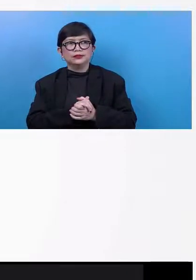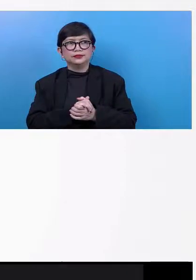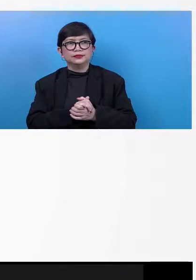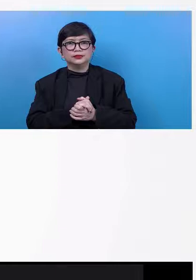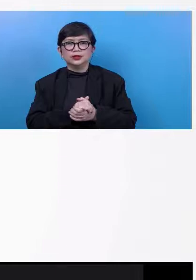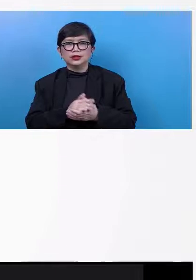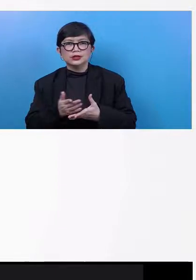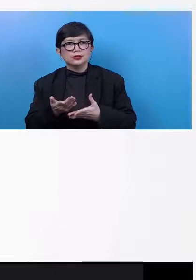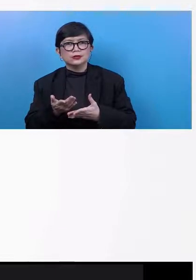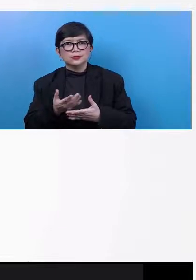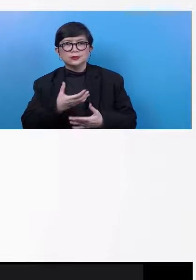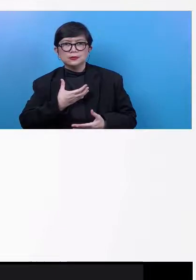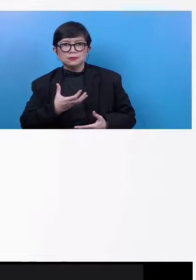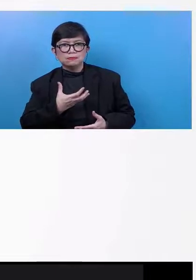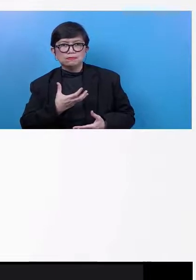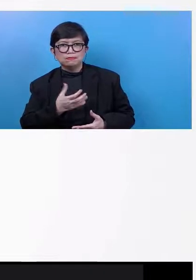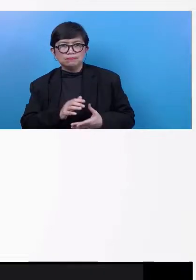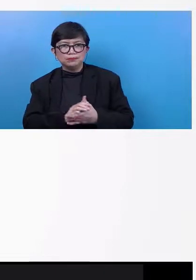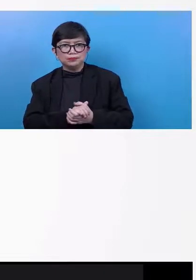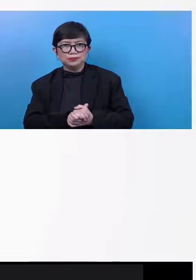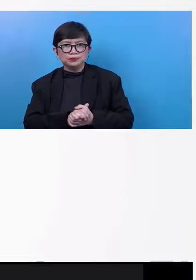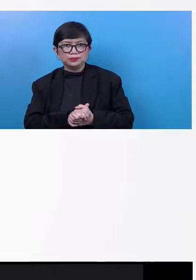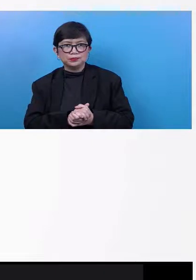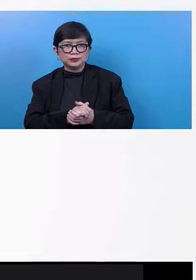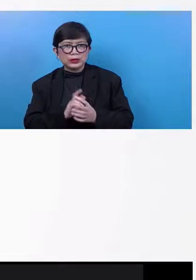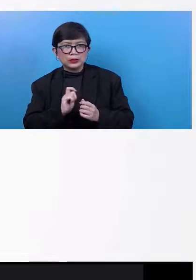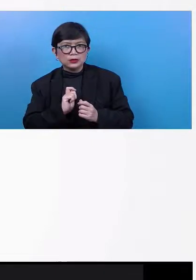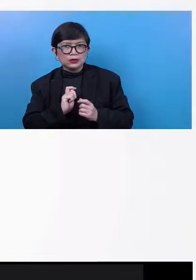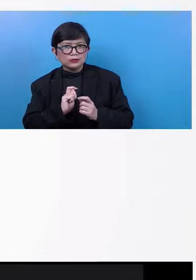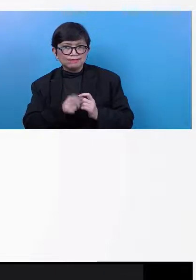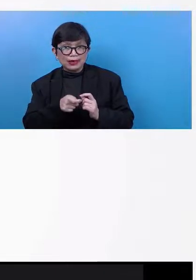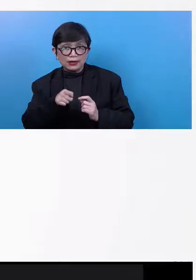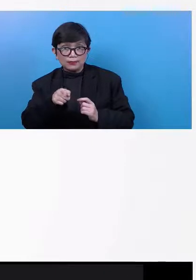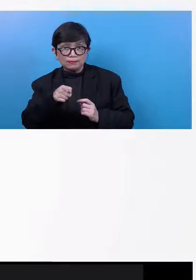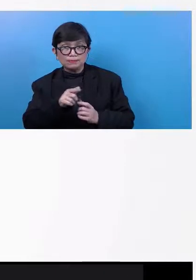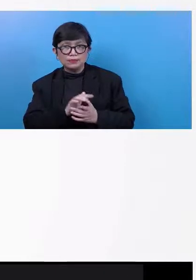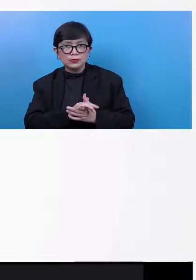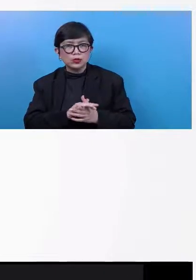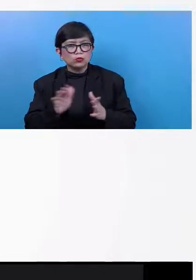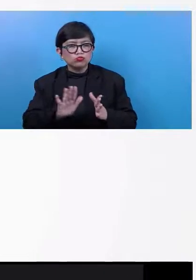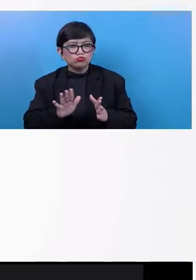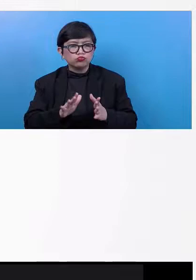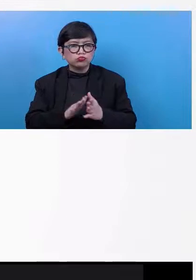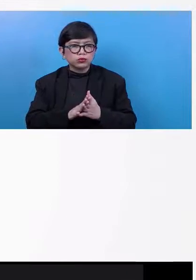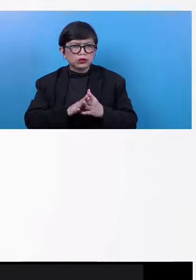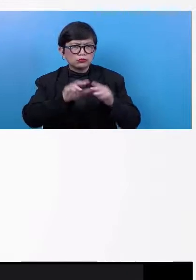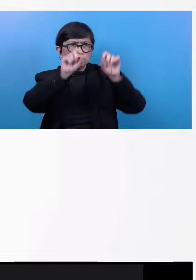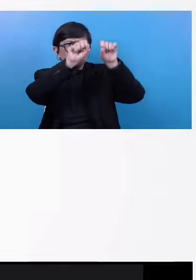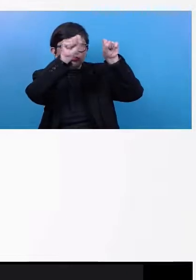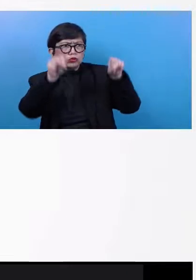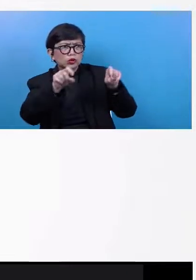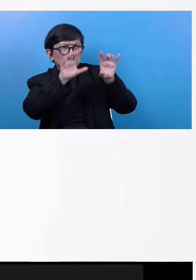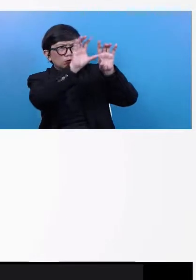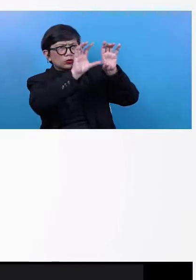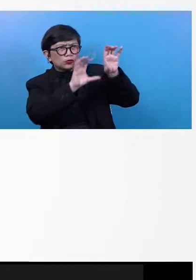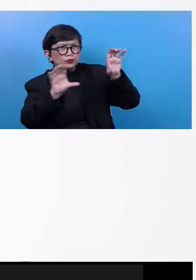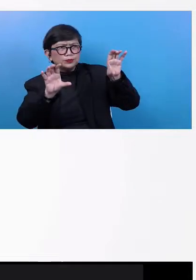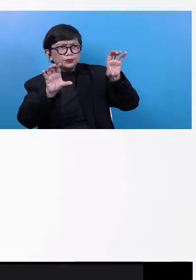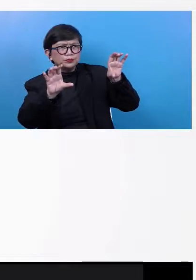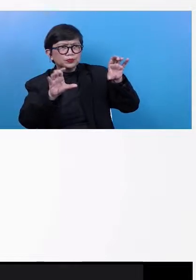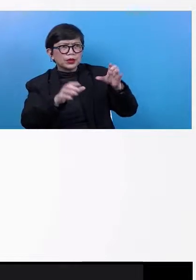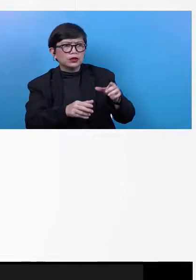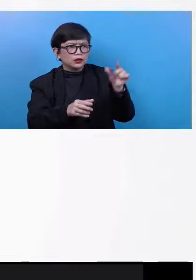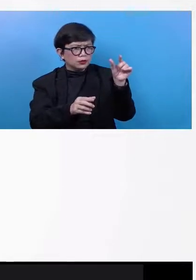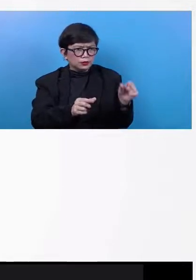do is not become too scenario dependent. What we don't want to do is take an individual system and overfit it to